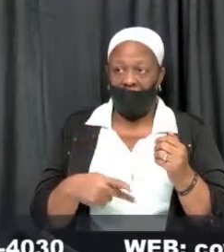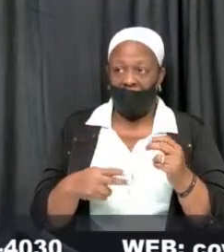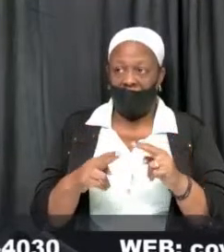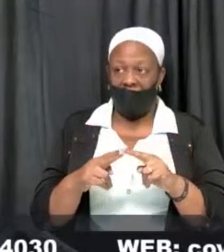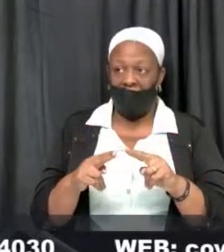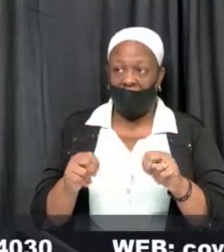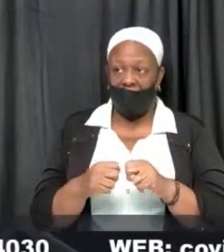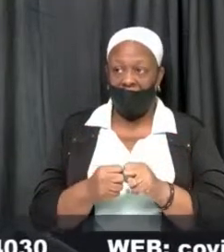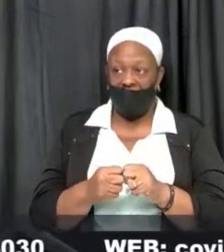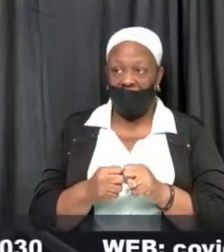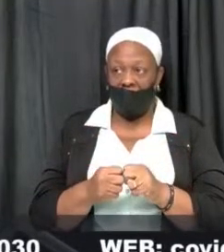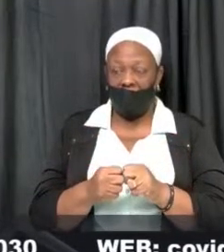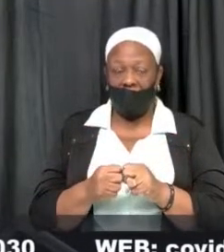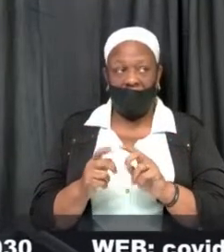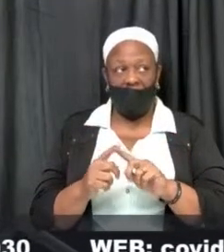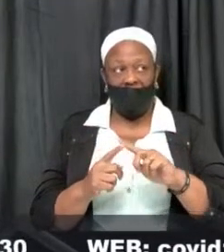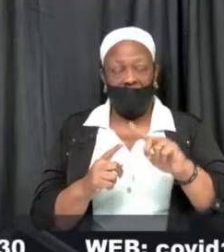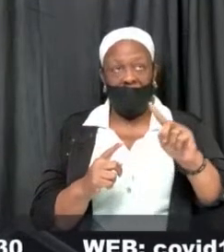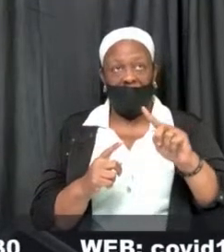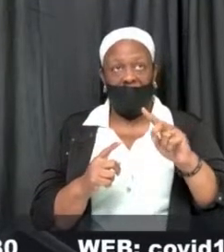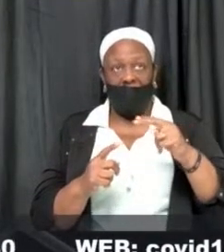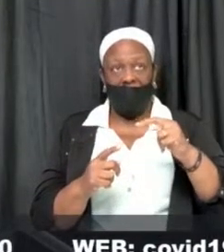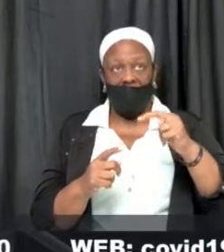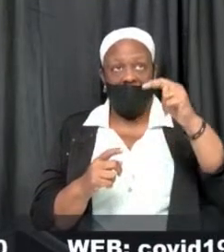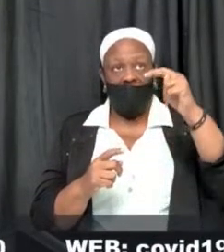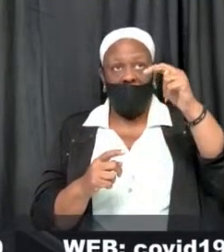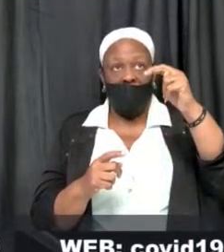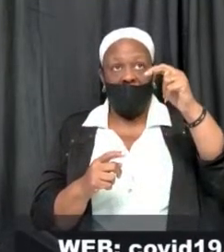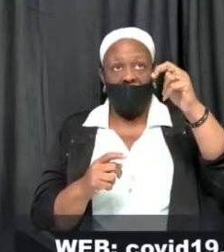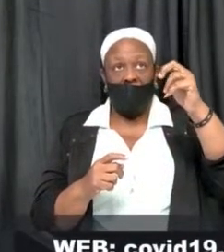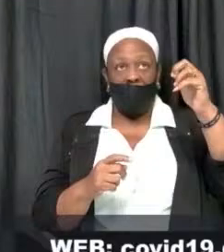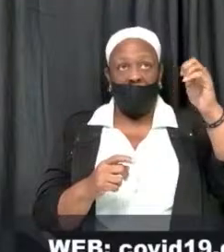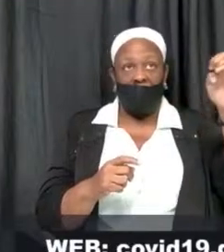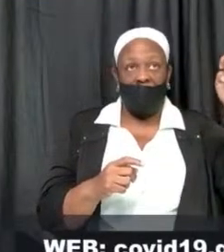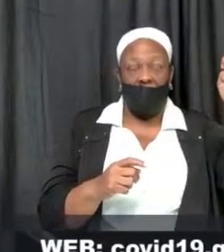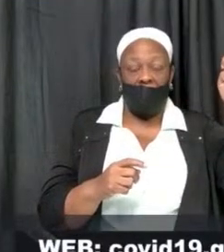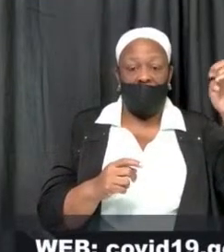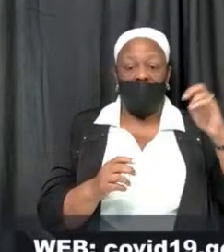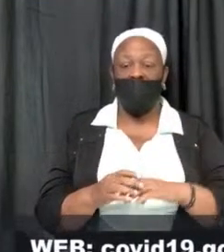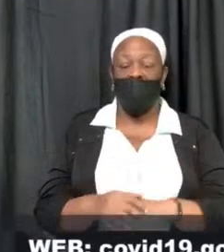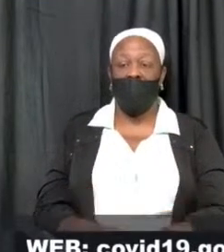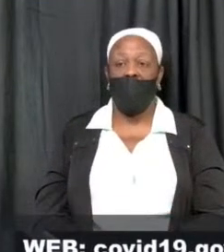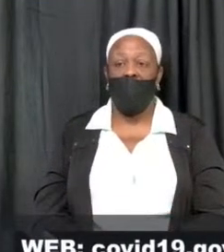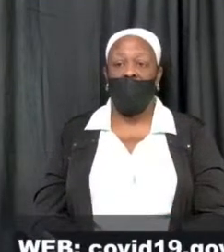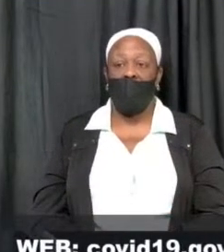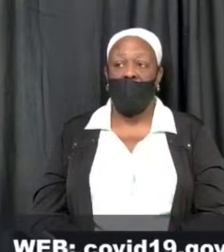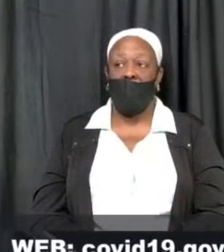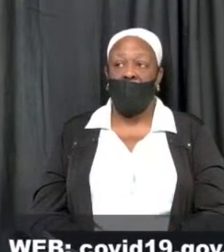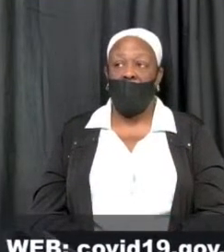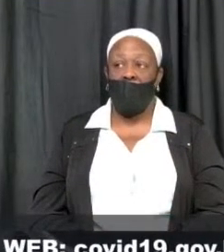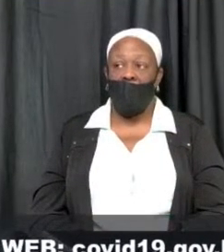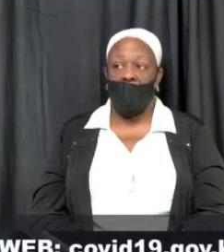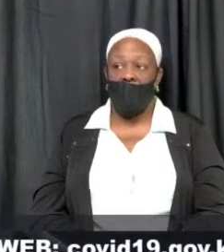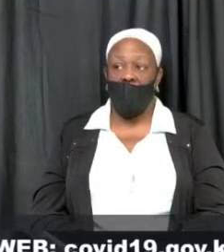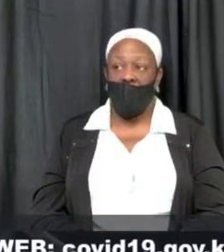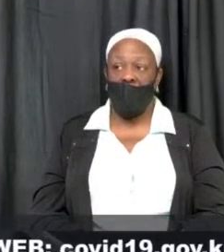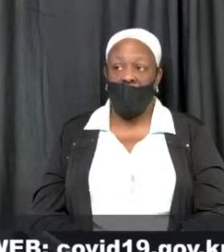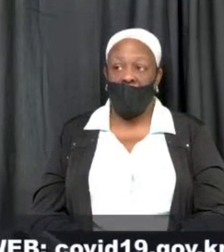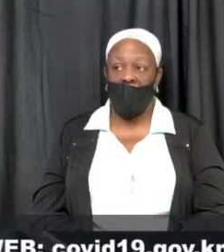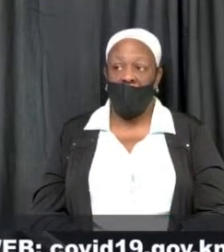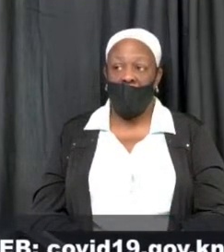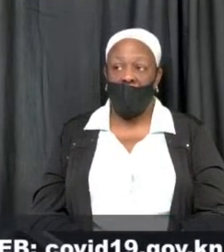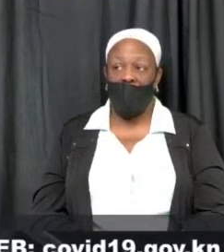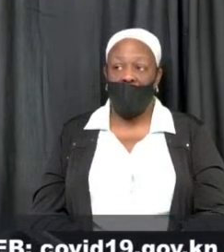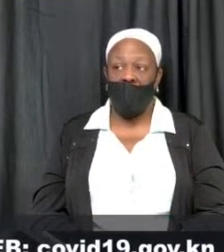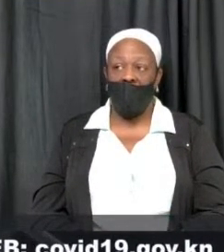northeast of St. Kitts and Nevis, at a depth of 10 kilometers with a magnitude of 4.4.